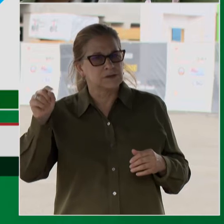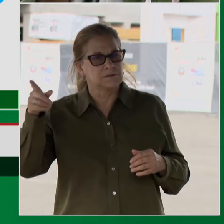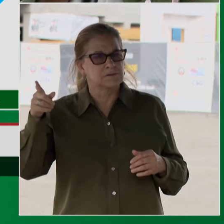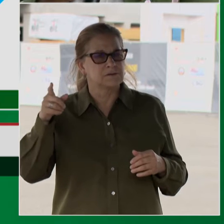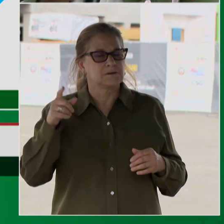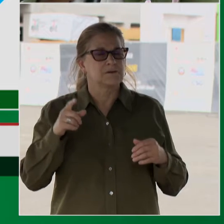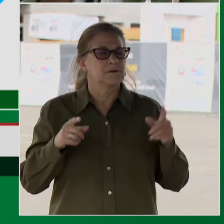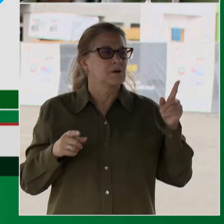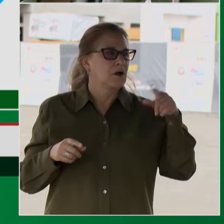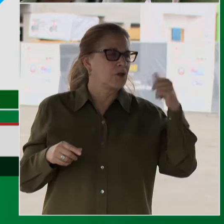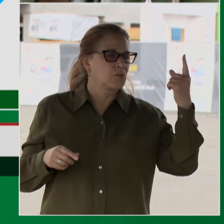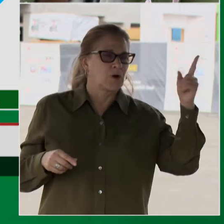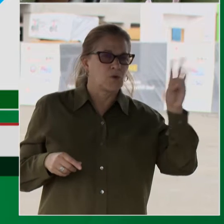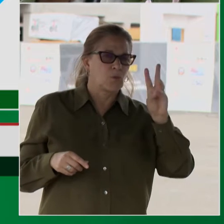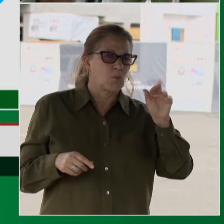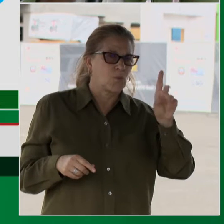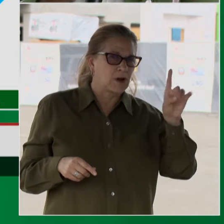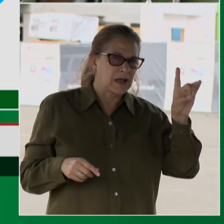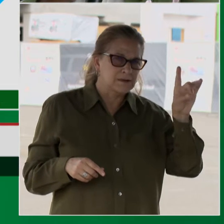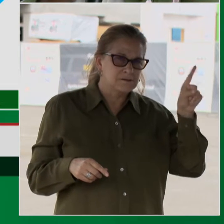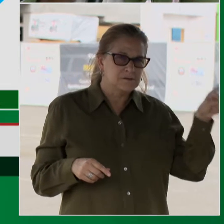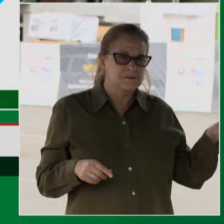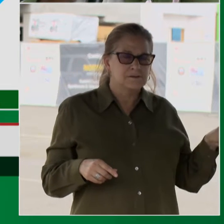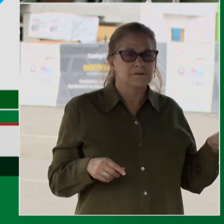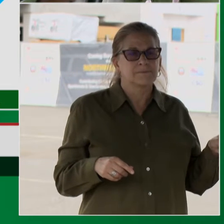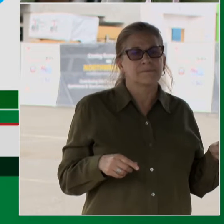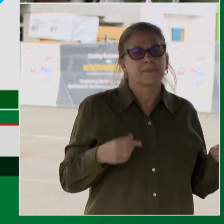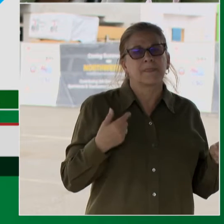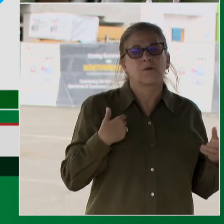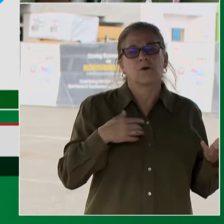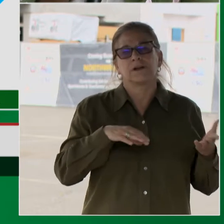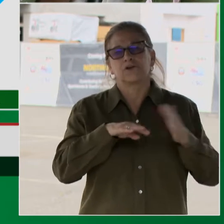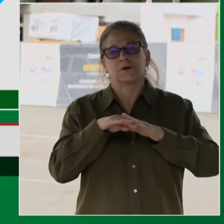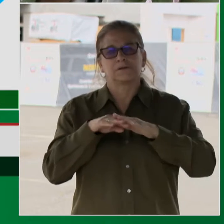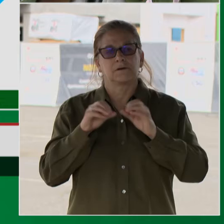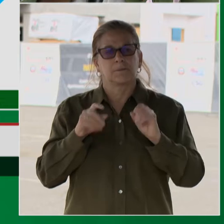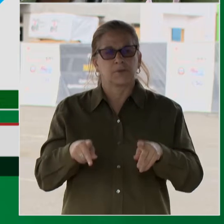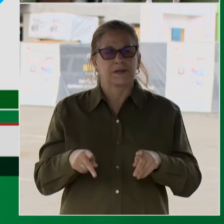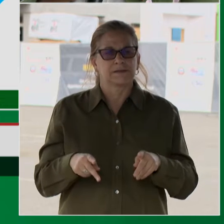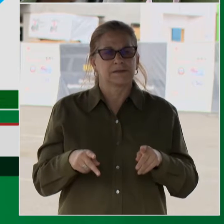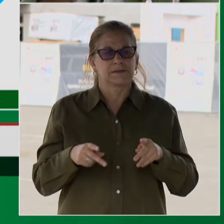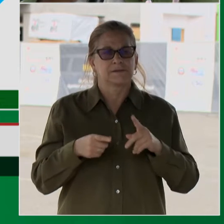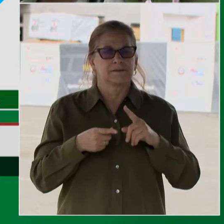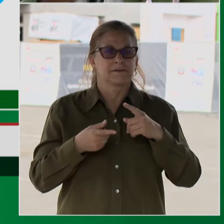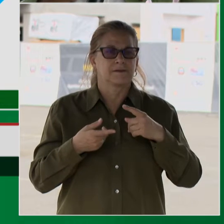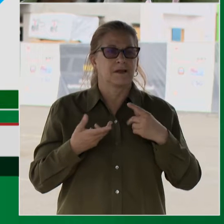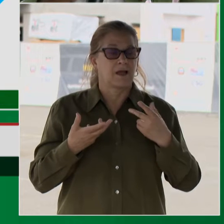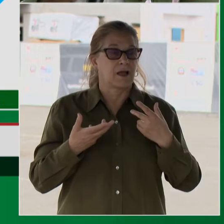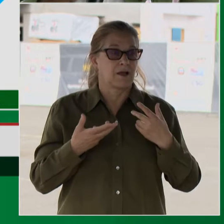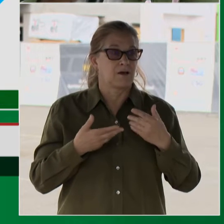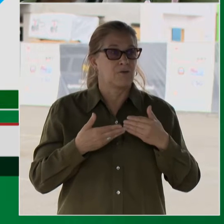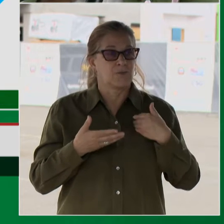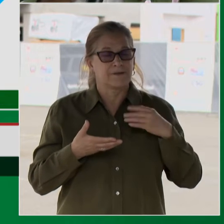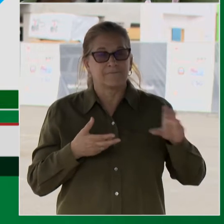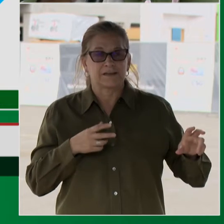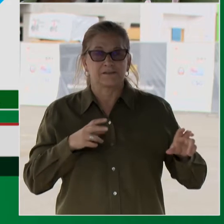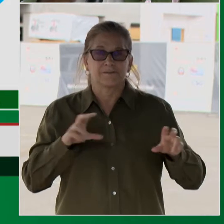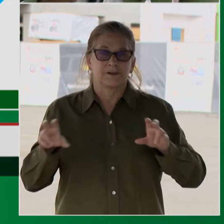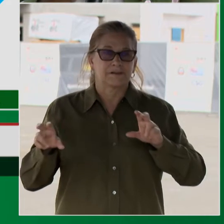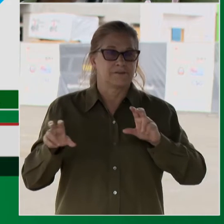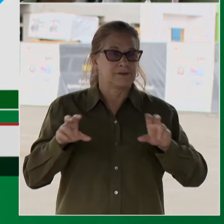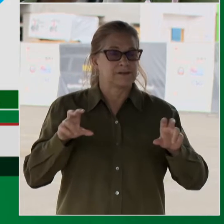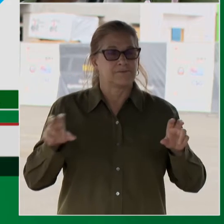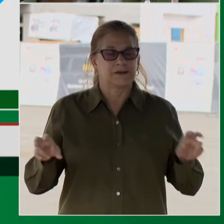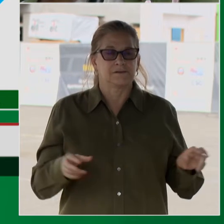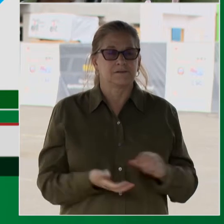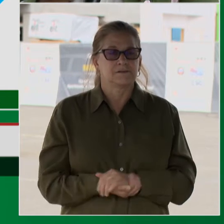well. And how do we continue to increase the opportunities to invest in small businesses who will have a